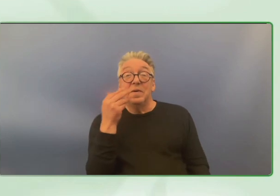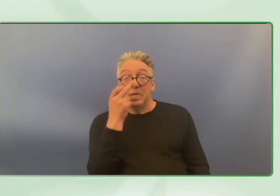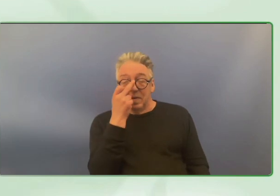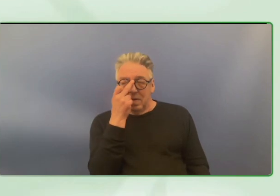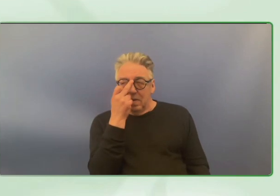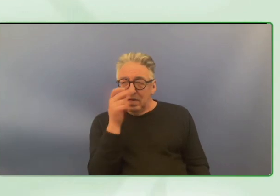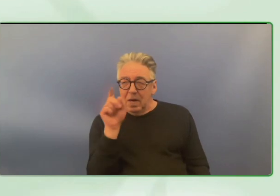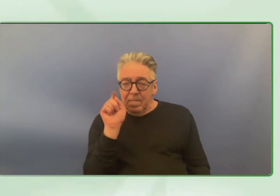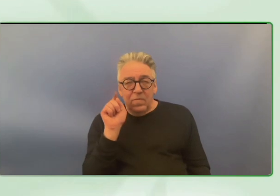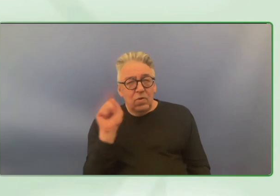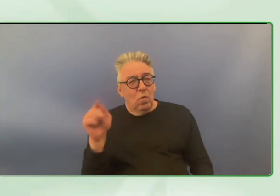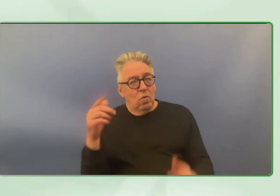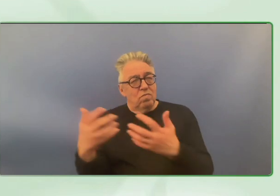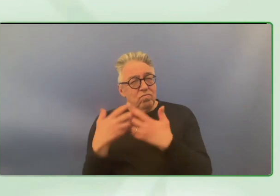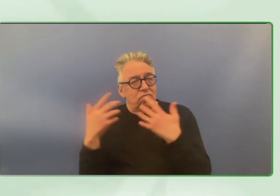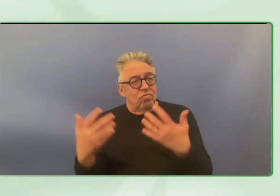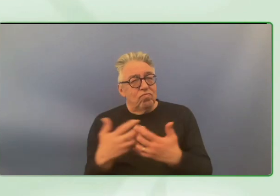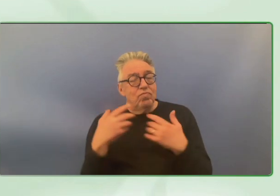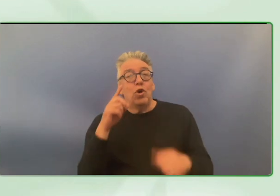You told us about Deafcom.